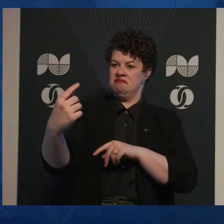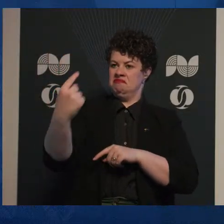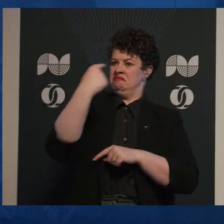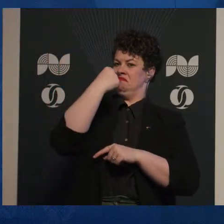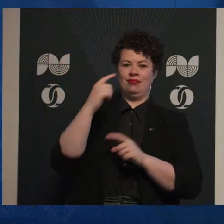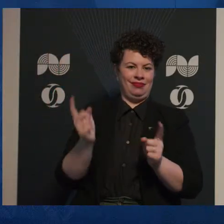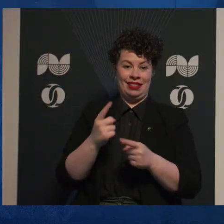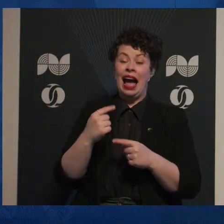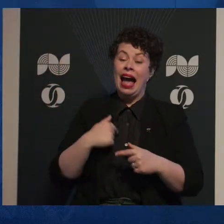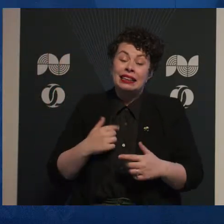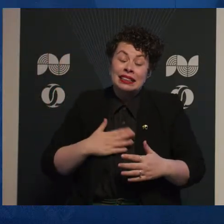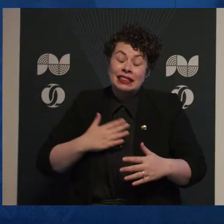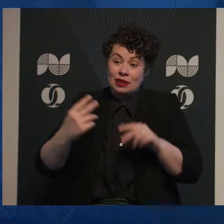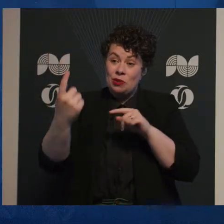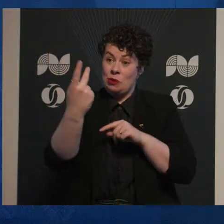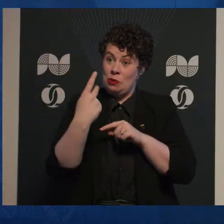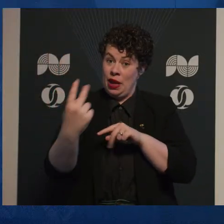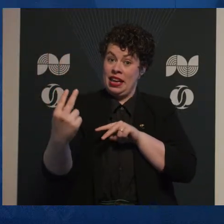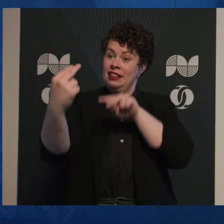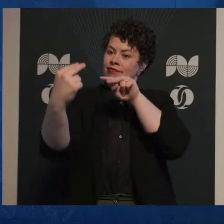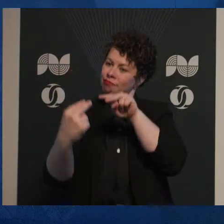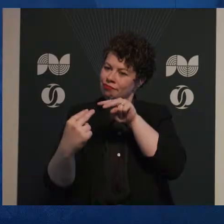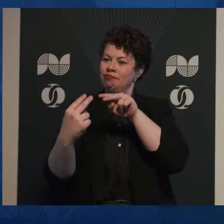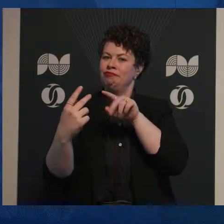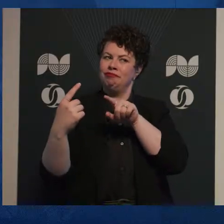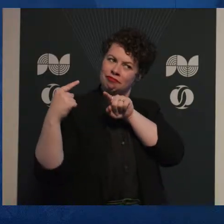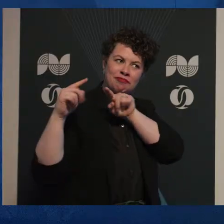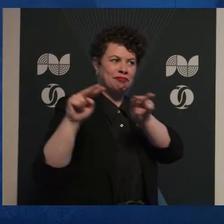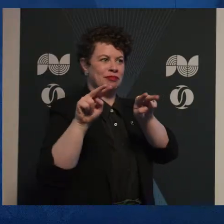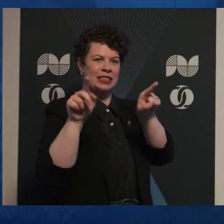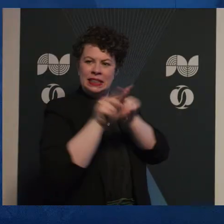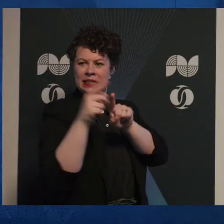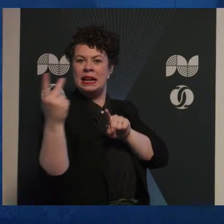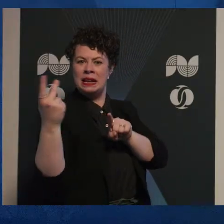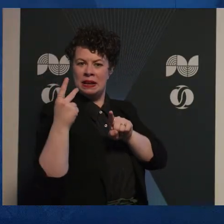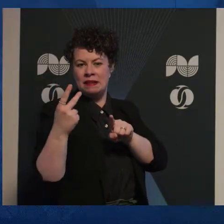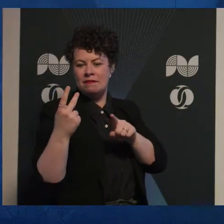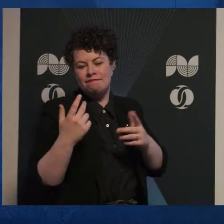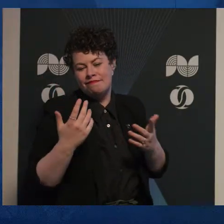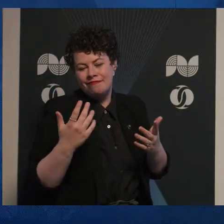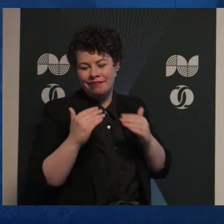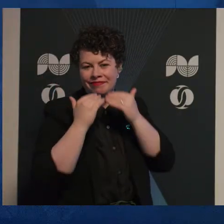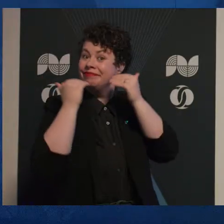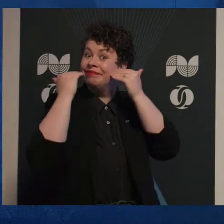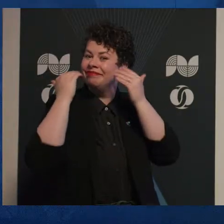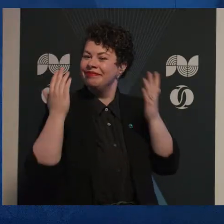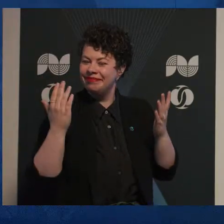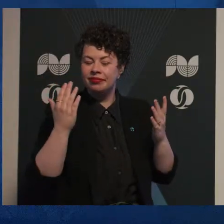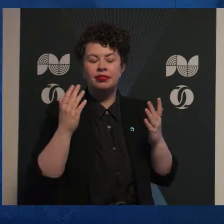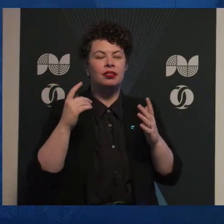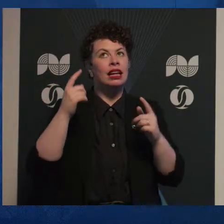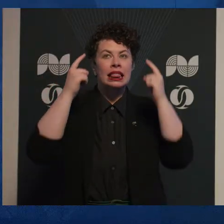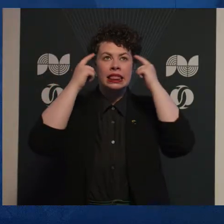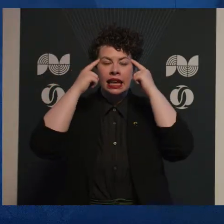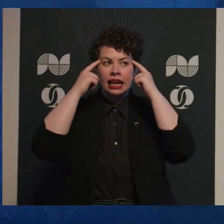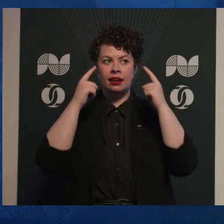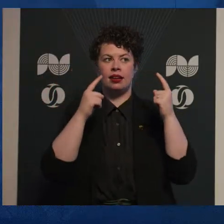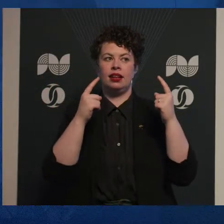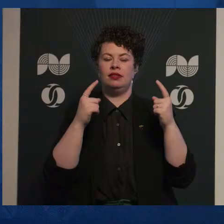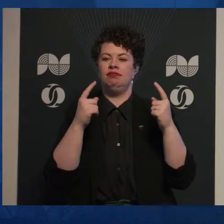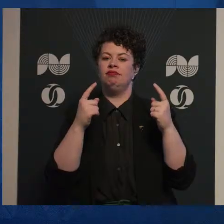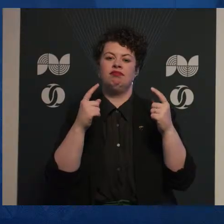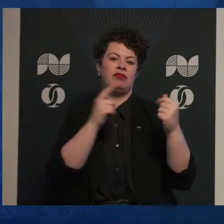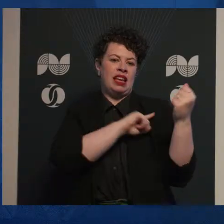When Moldova and EBRD were going in the same direction. At the same time, when we're thinking about the capacity, I mean, there is political will